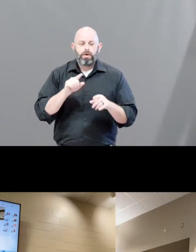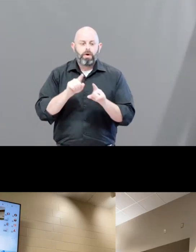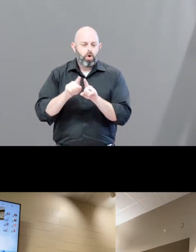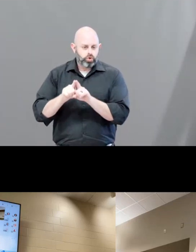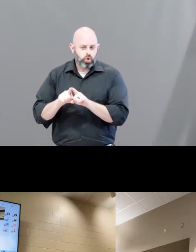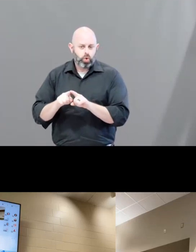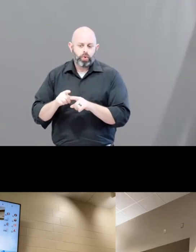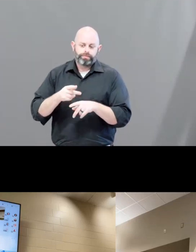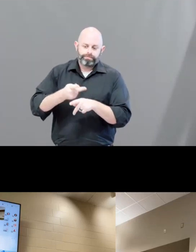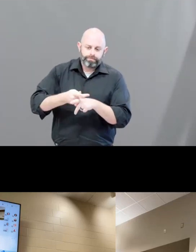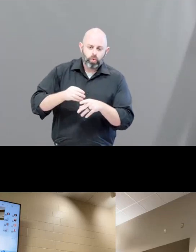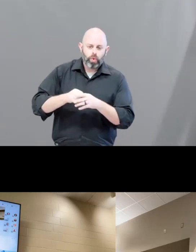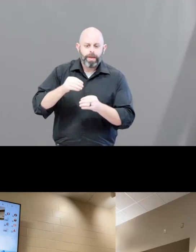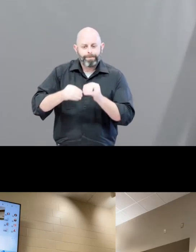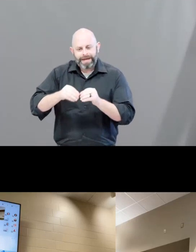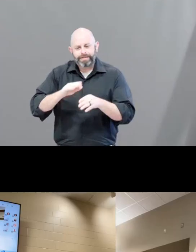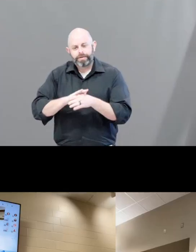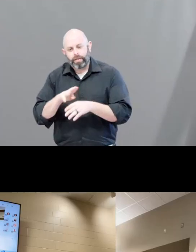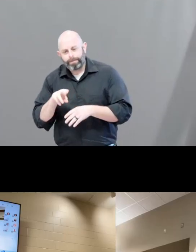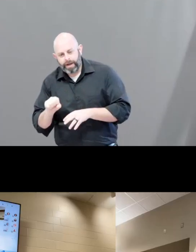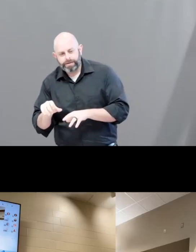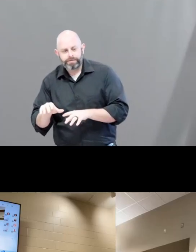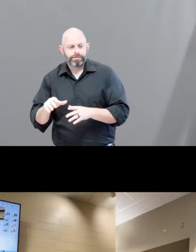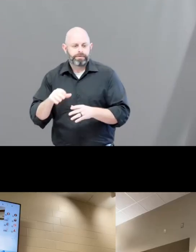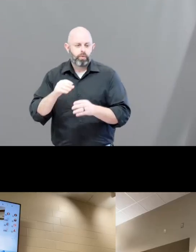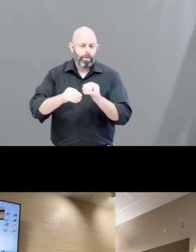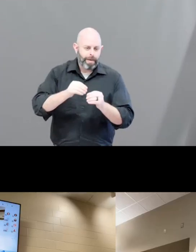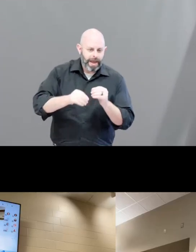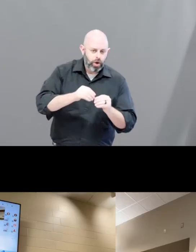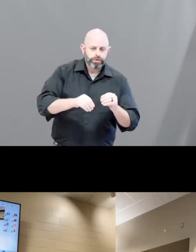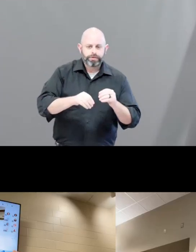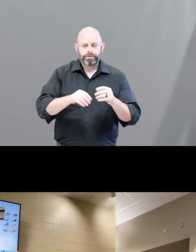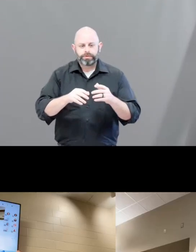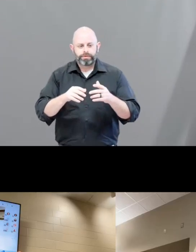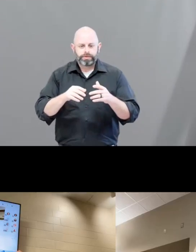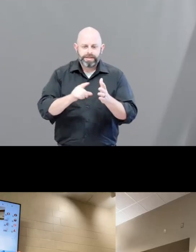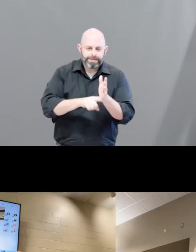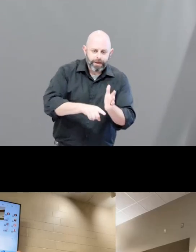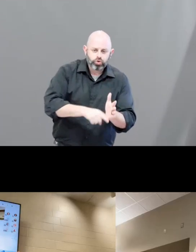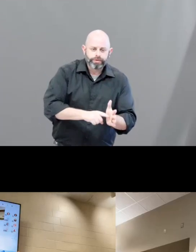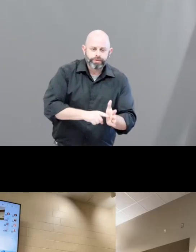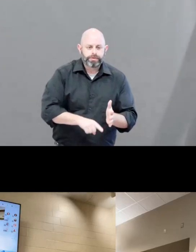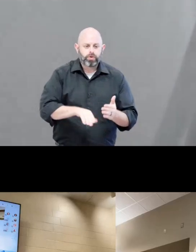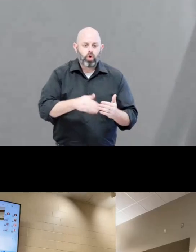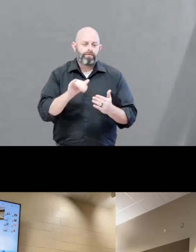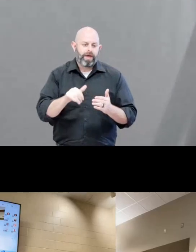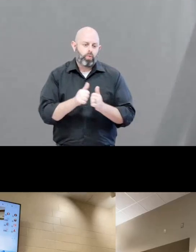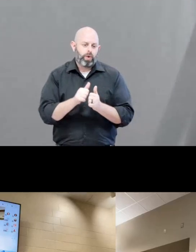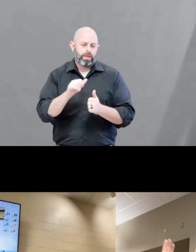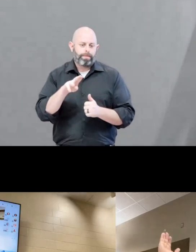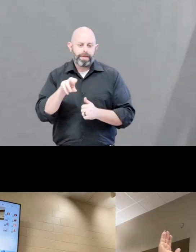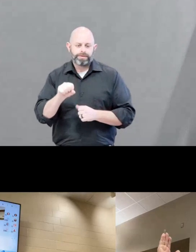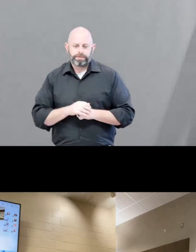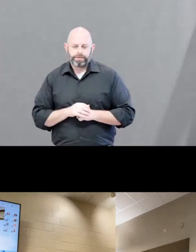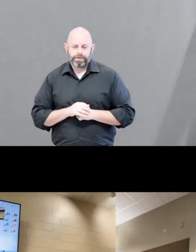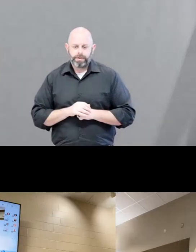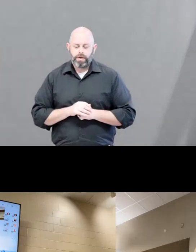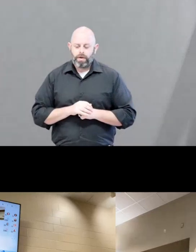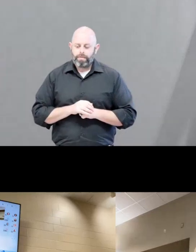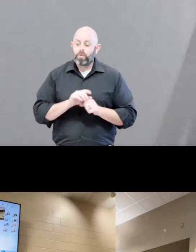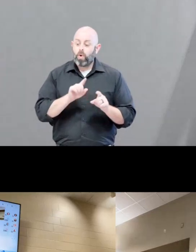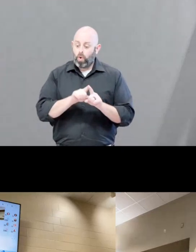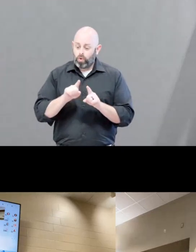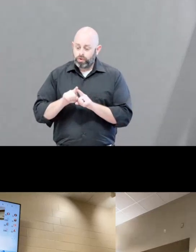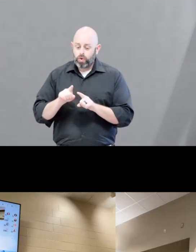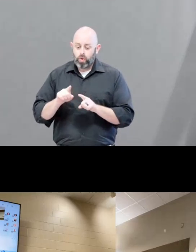keeping up with maintenance and, repairs and inspections and all of that on the buses. And we also